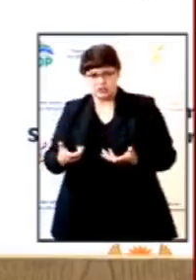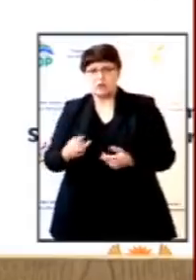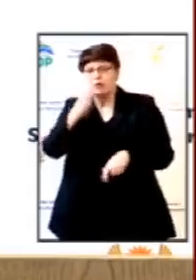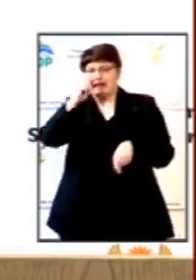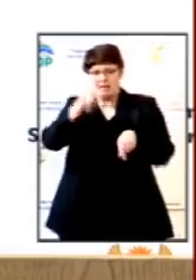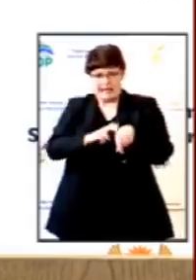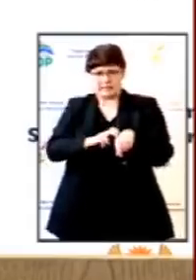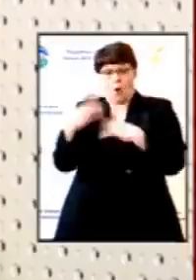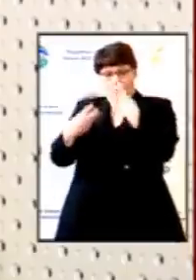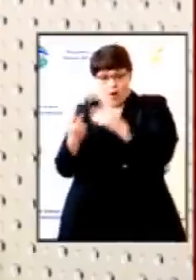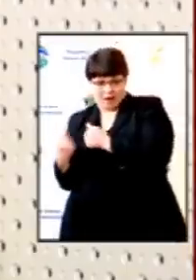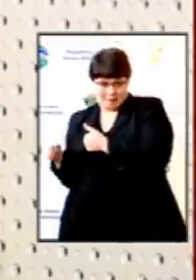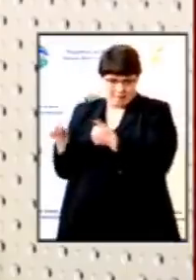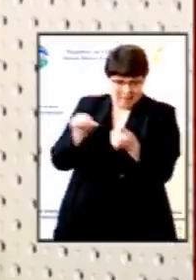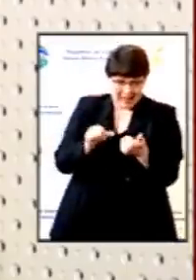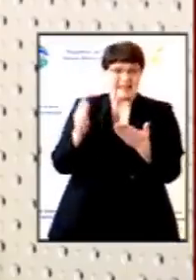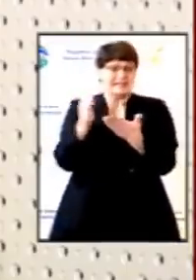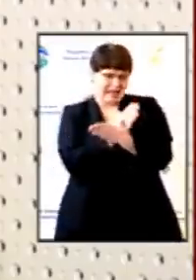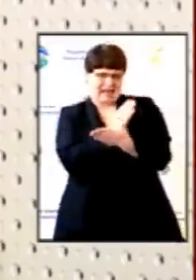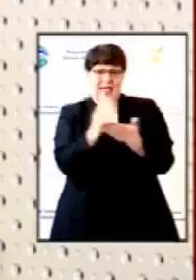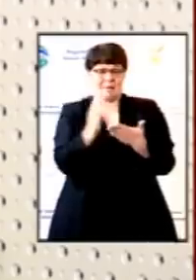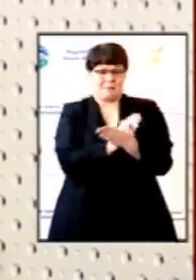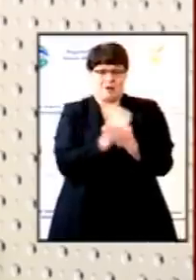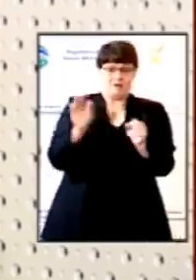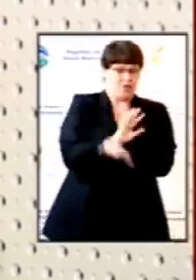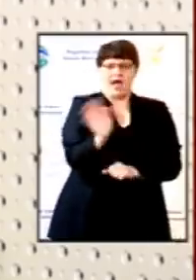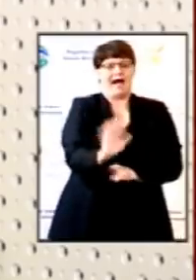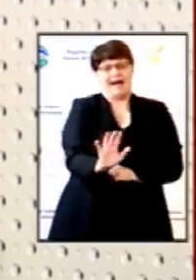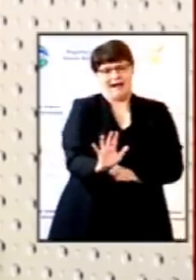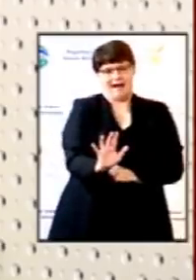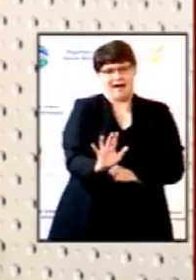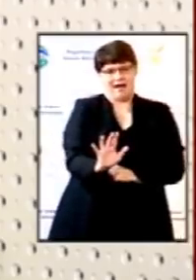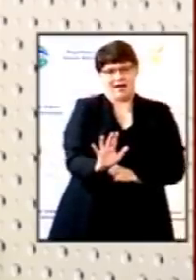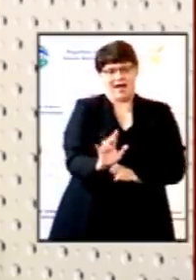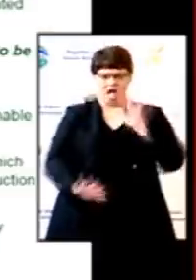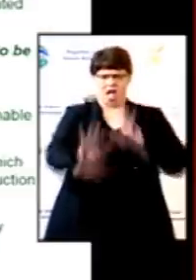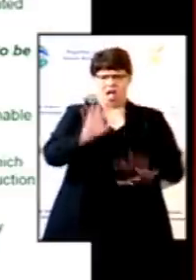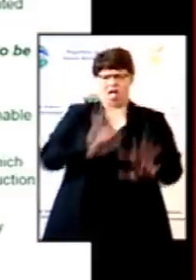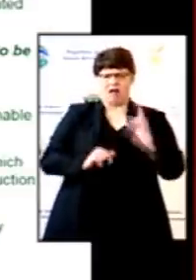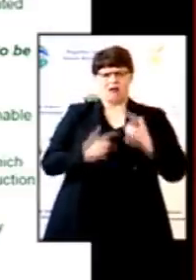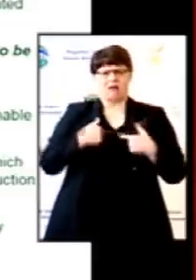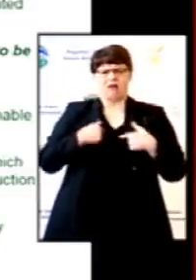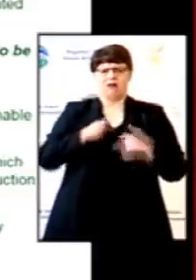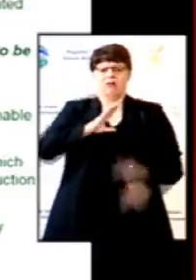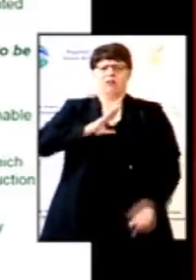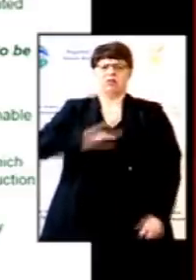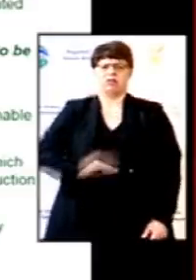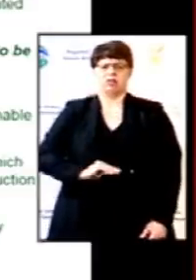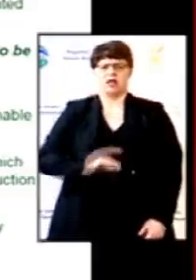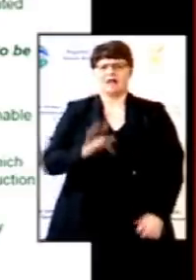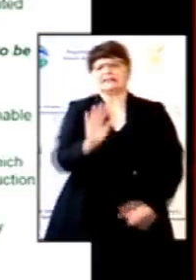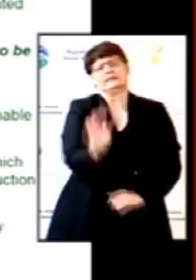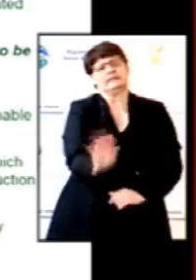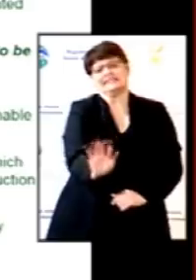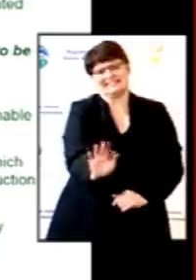people to go to work that which their companies will be reopening. So there is essentially not much of a difference between level